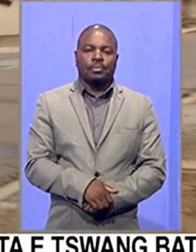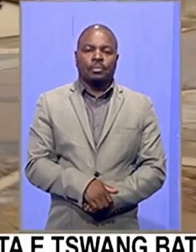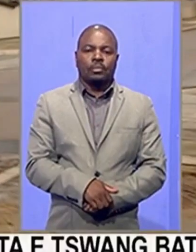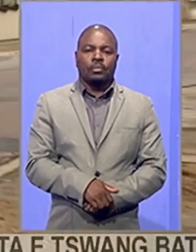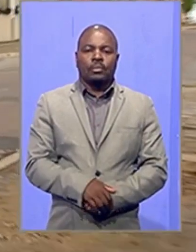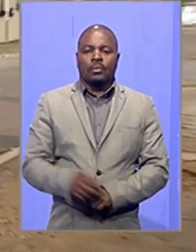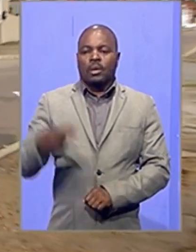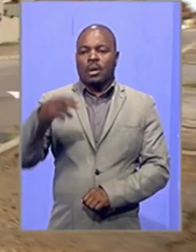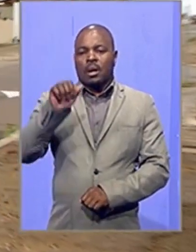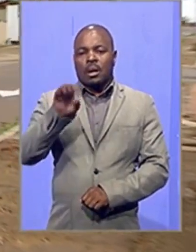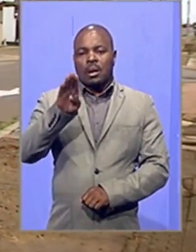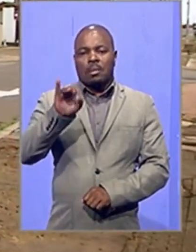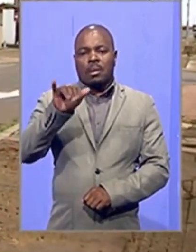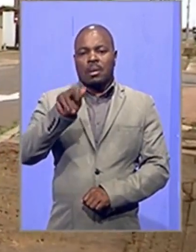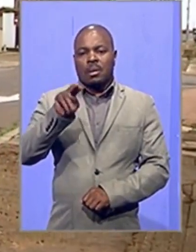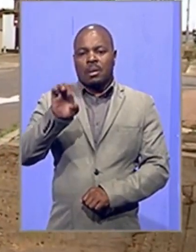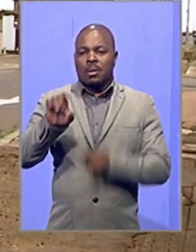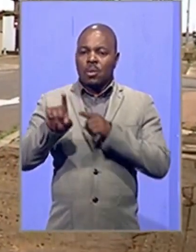Kgahlano Habiane ya dilemo di